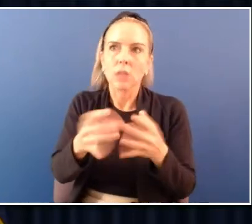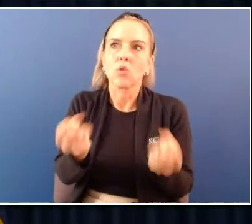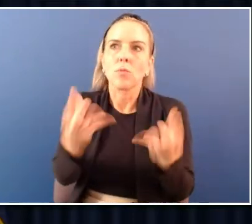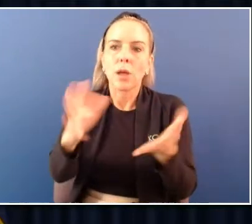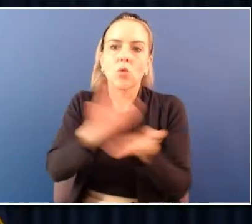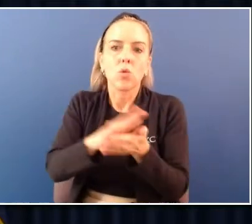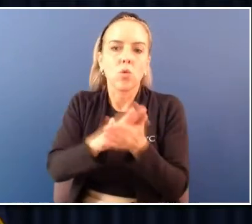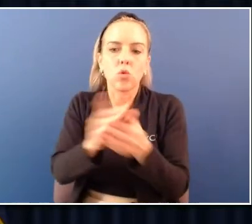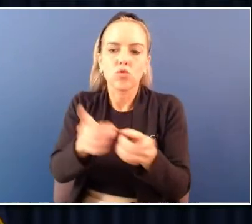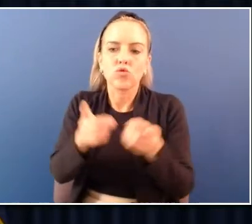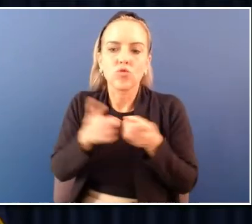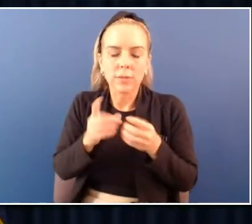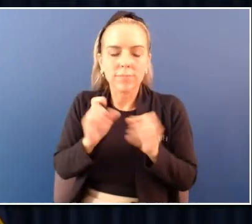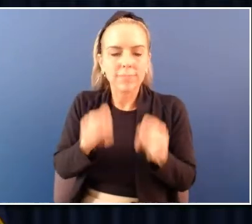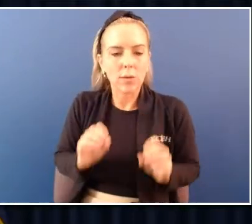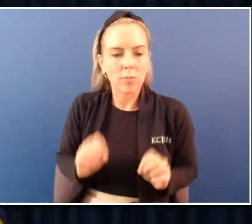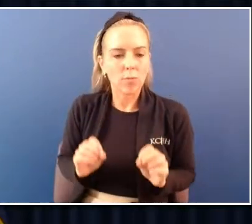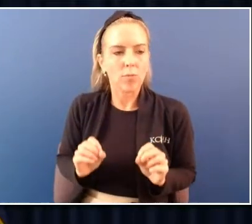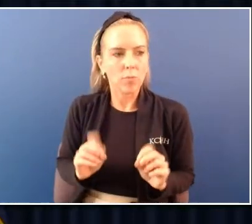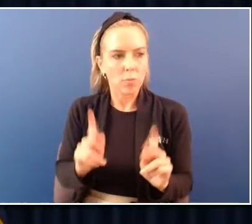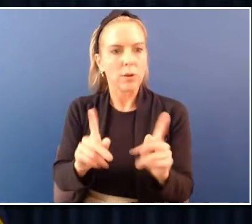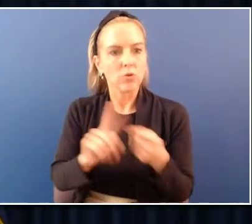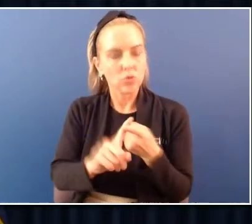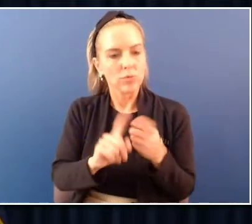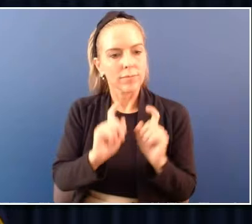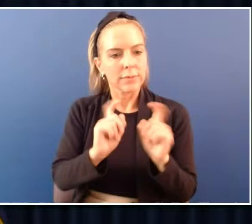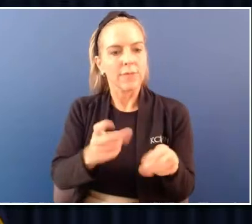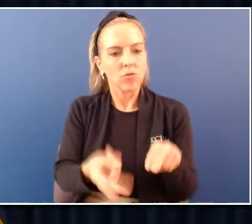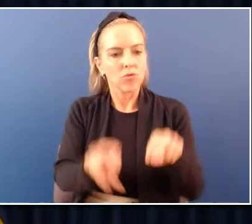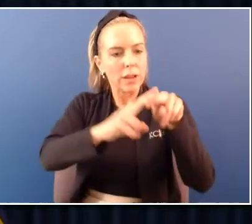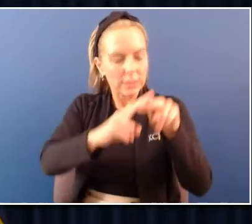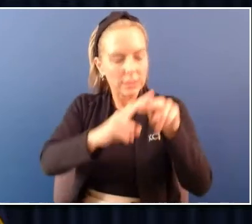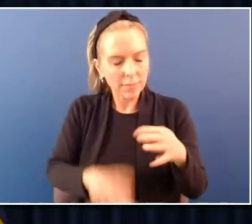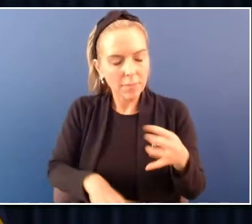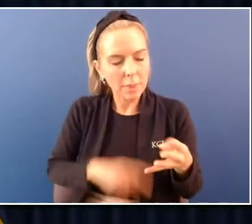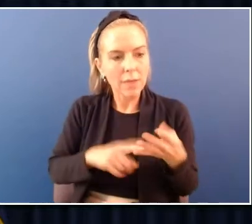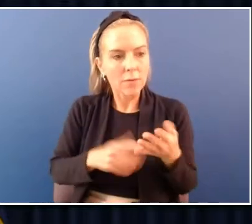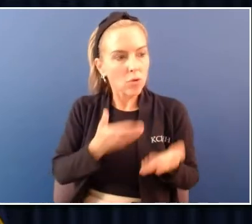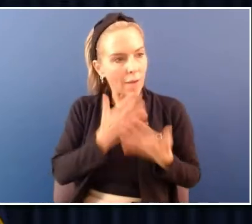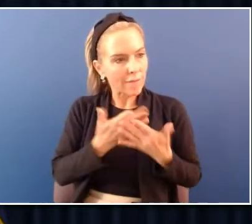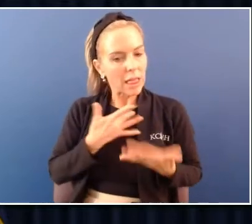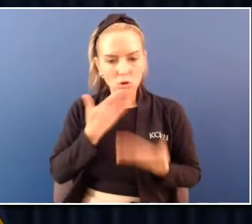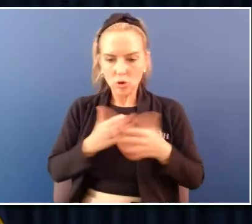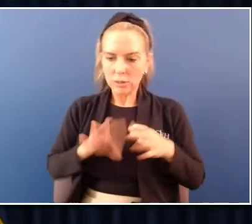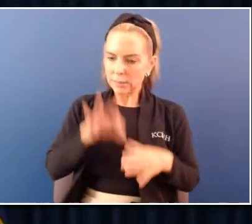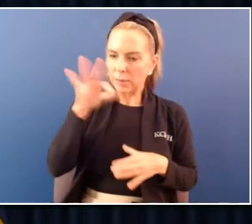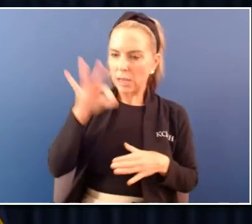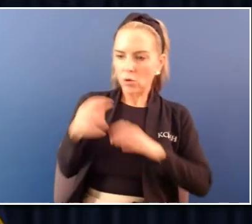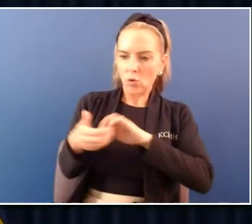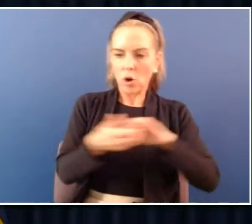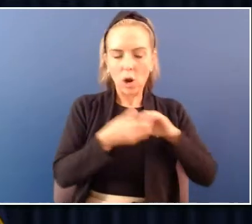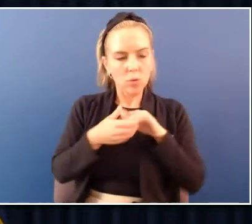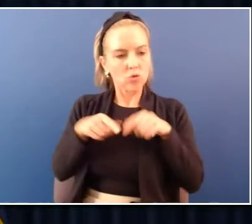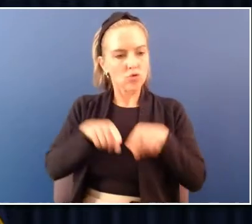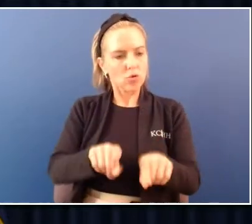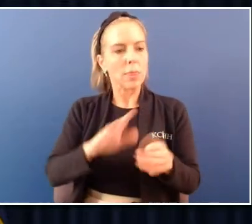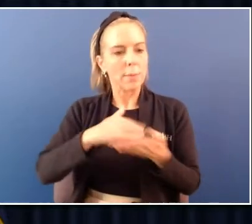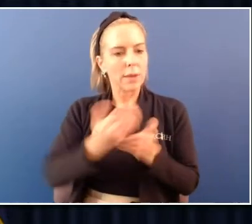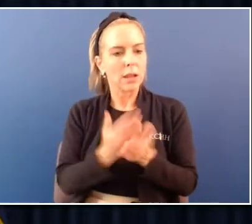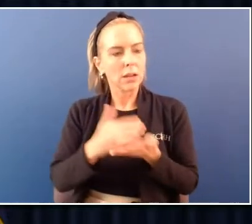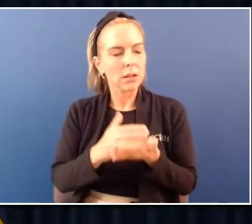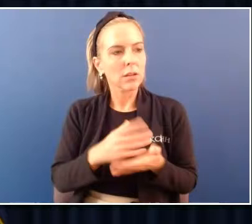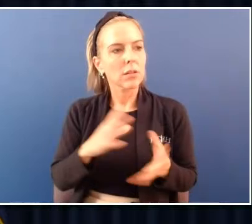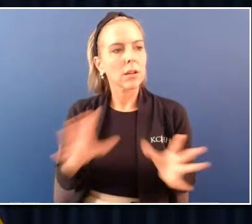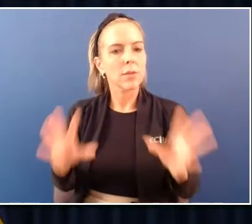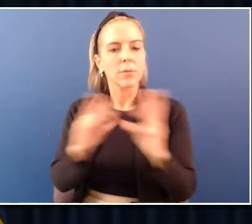give raises. I thought we had a good spirit of cooperation in the budget, meeting both with House leadership and